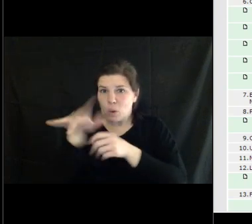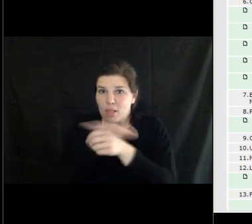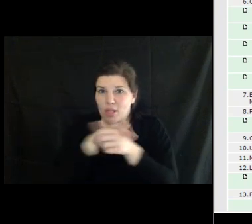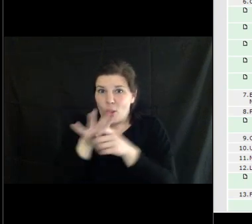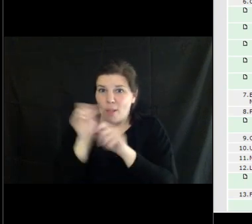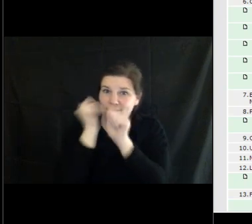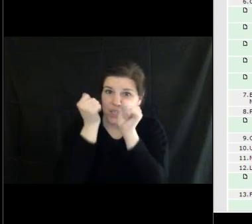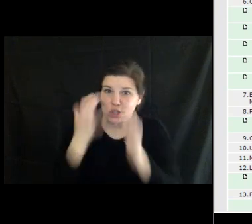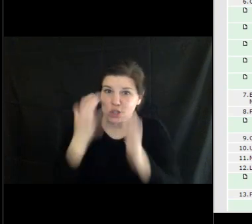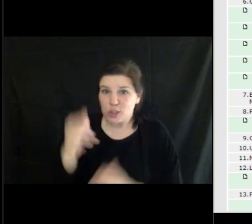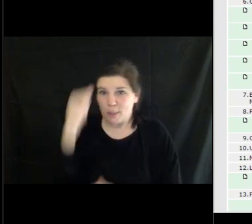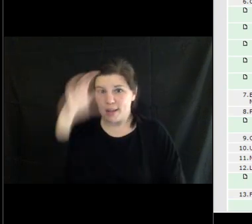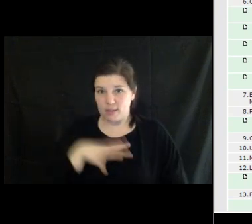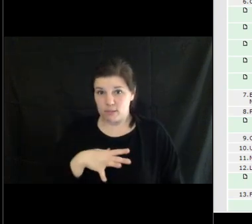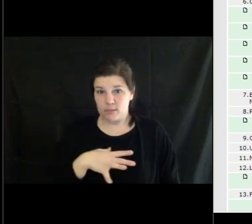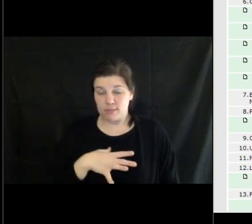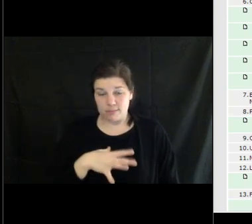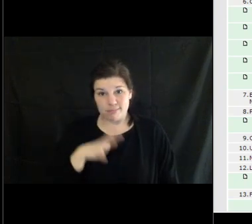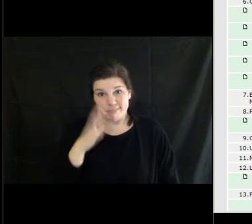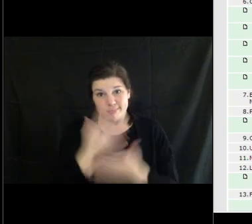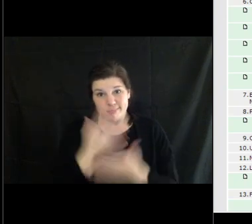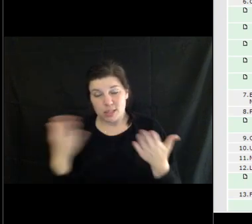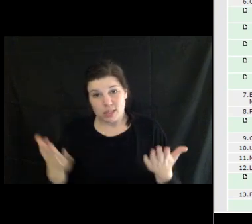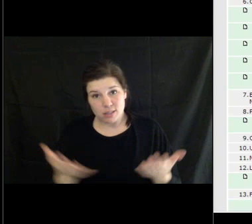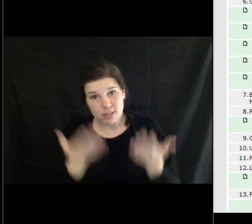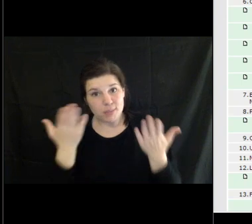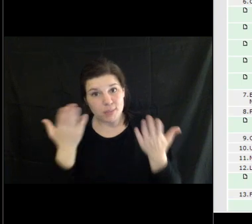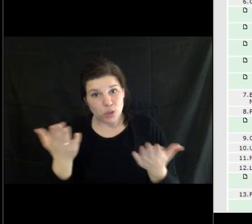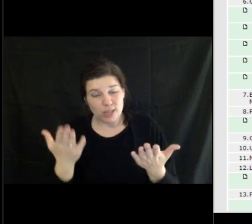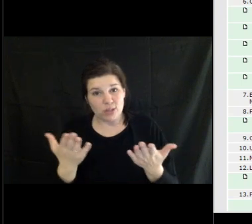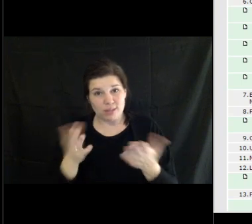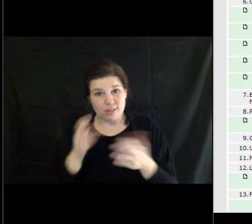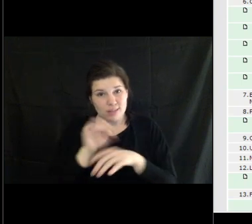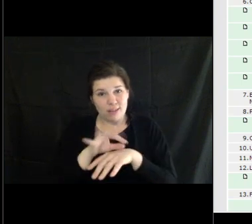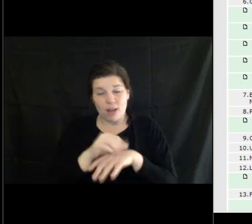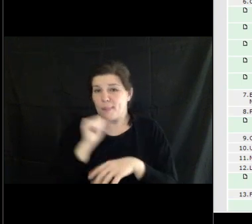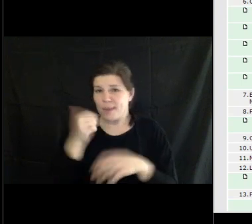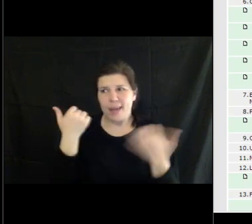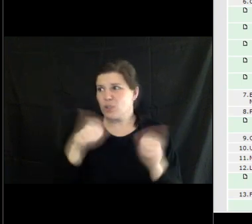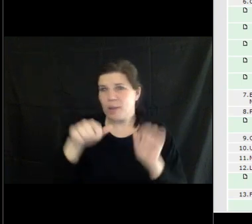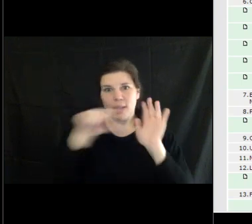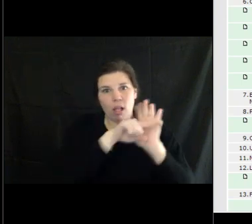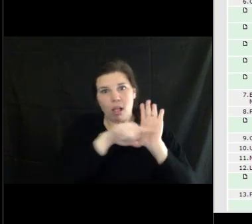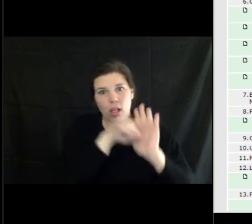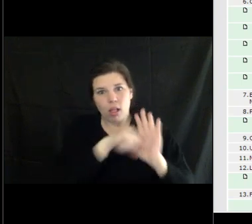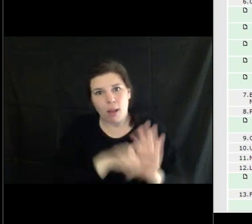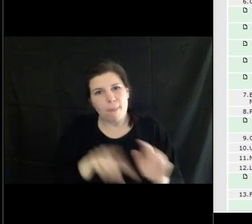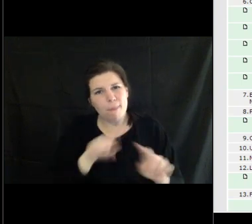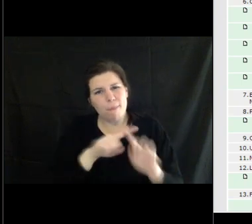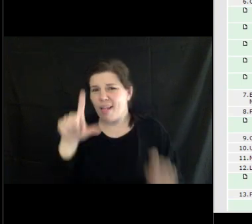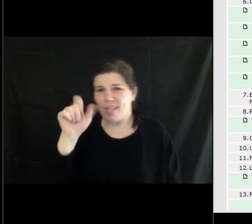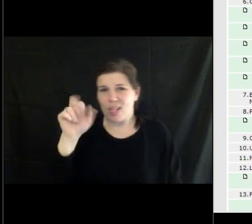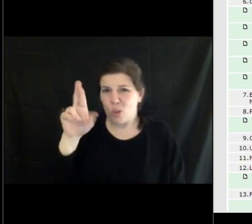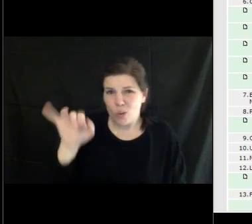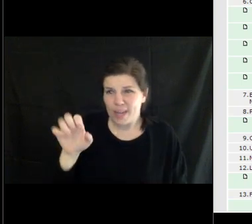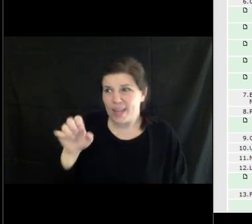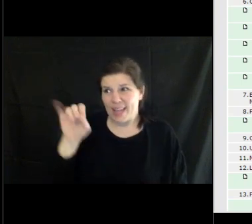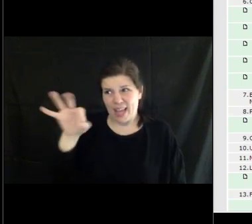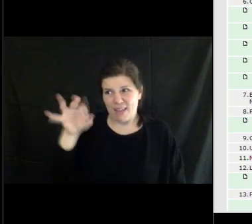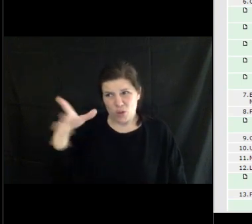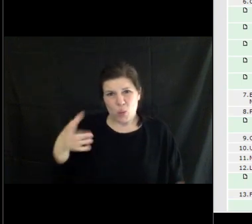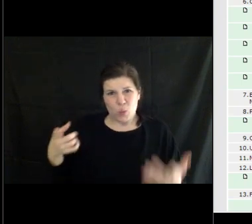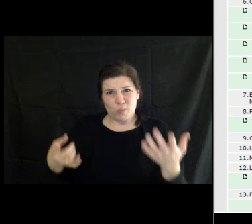advice. That's pretty much, I mean, I'm not trying to be completely negative, but the Lori thing, when you guys want to stick up for her and come up